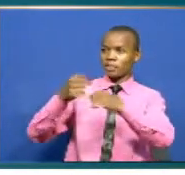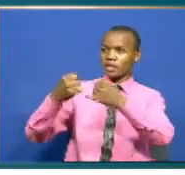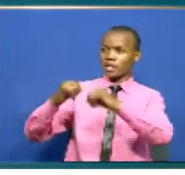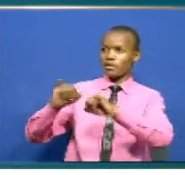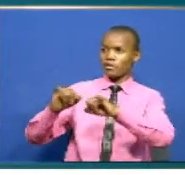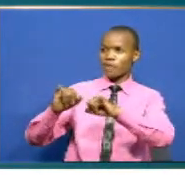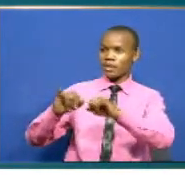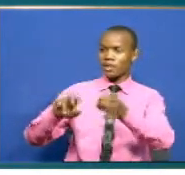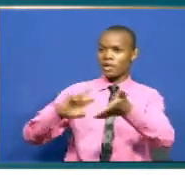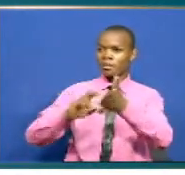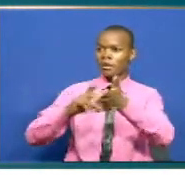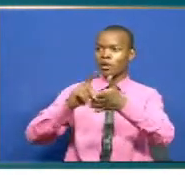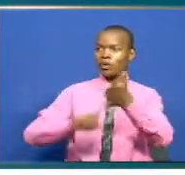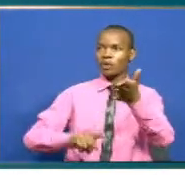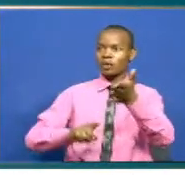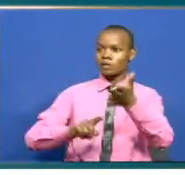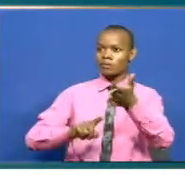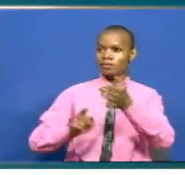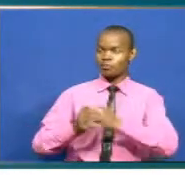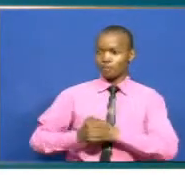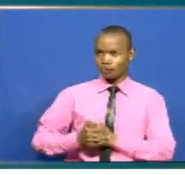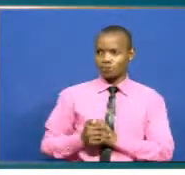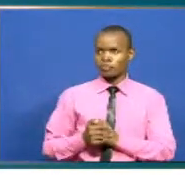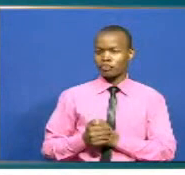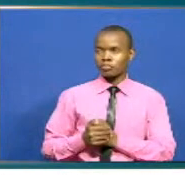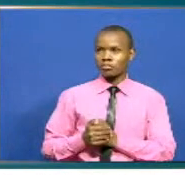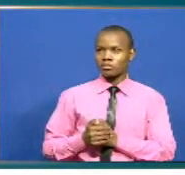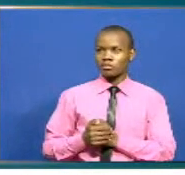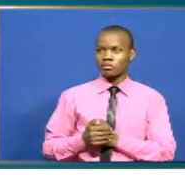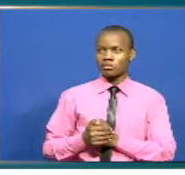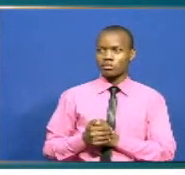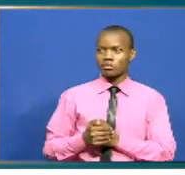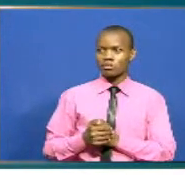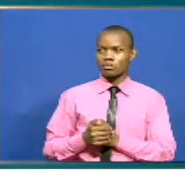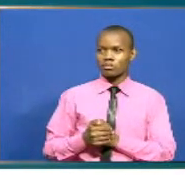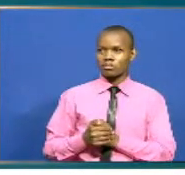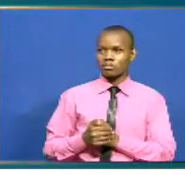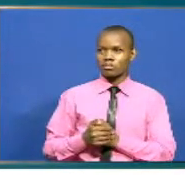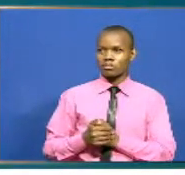is not providing 100,000